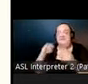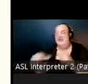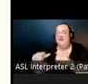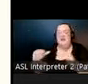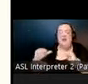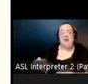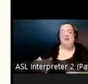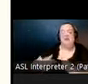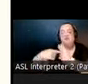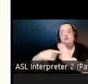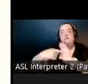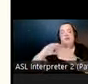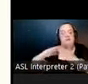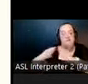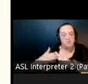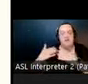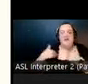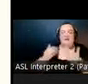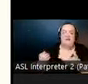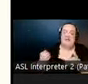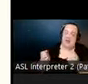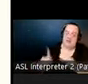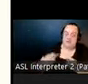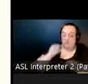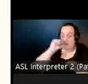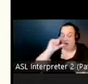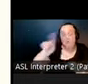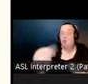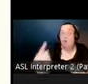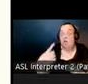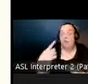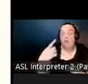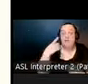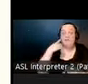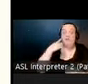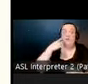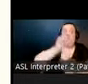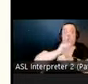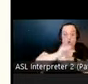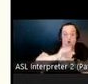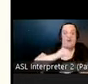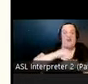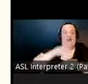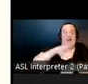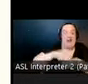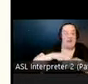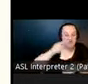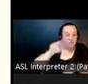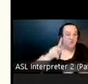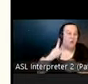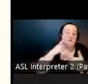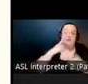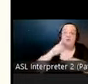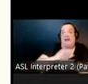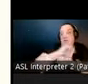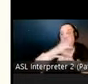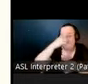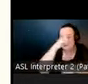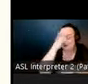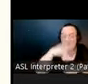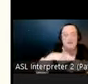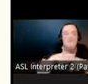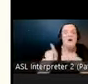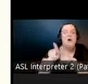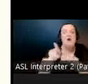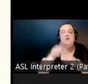and veterans to opportunities, not only to work at a national park in an internship for a summer, but to